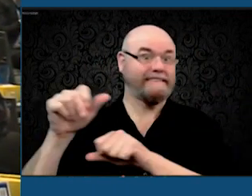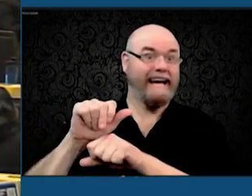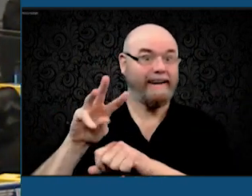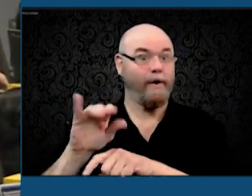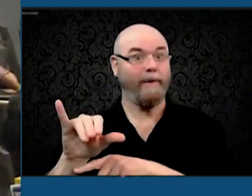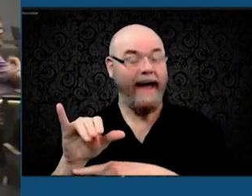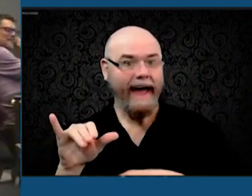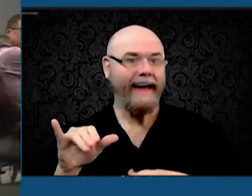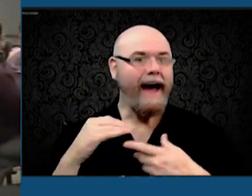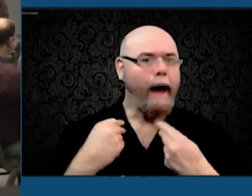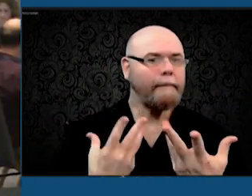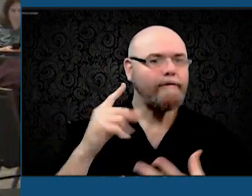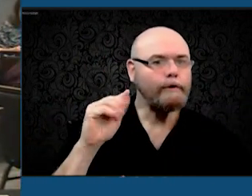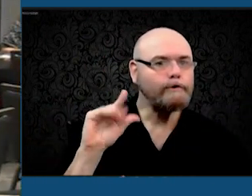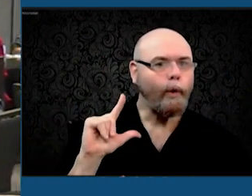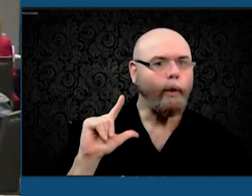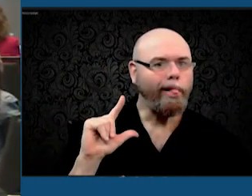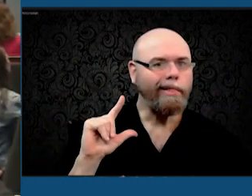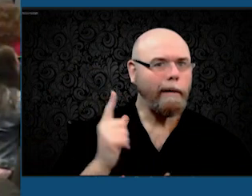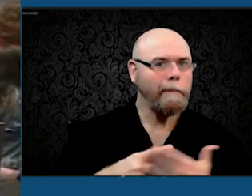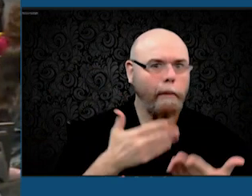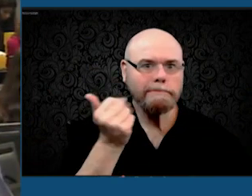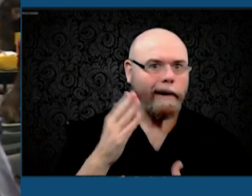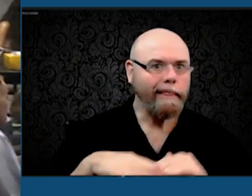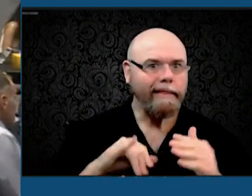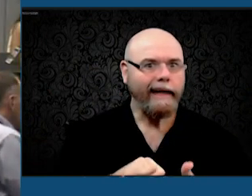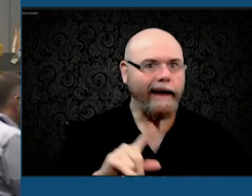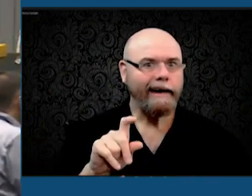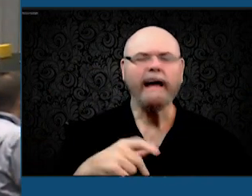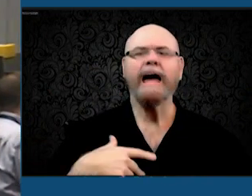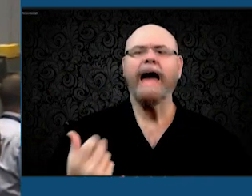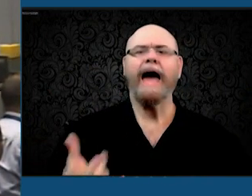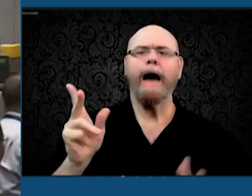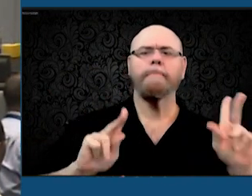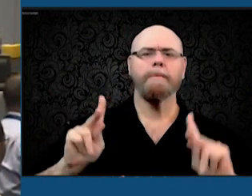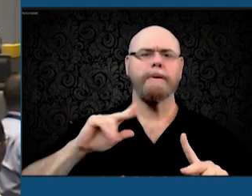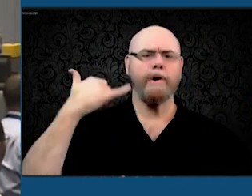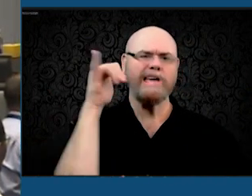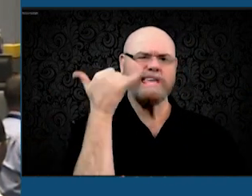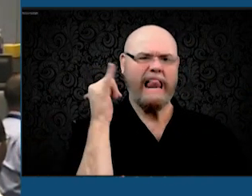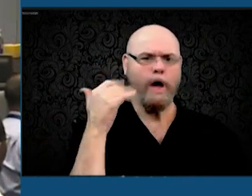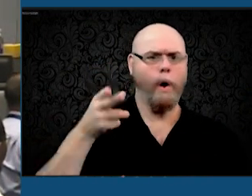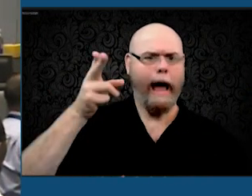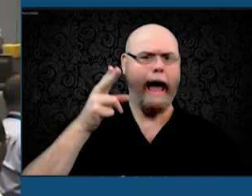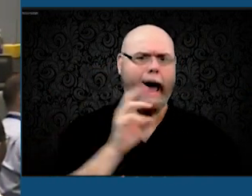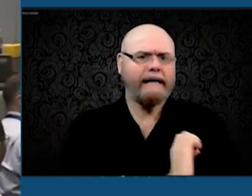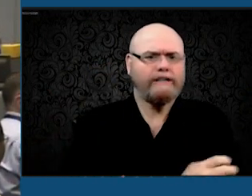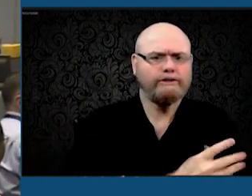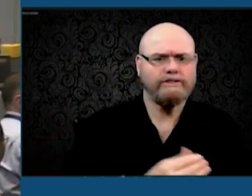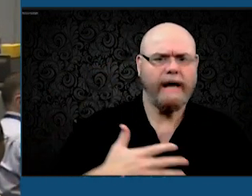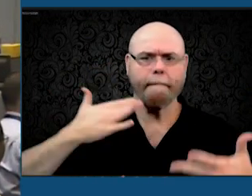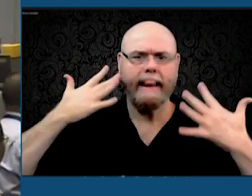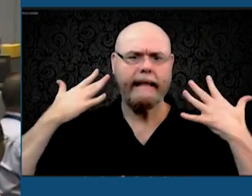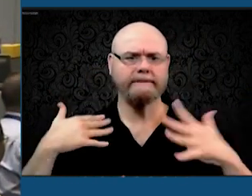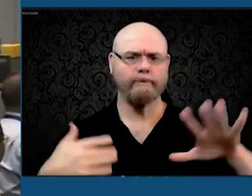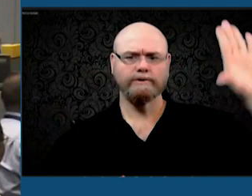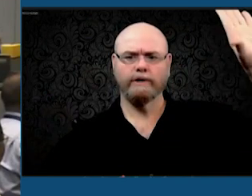that? How many of you are in the yellow right now? High, energy, and pleasant. Raise your hands.